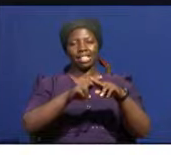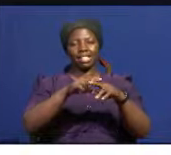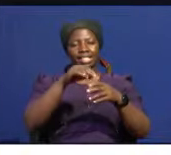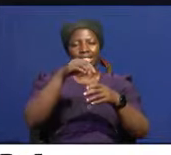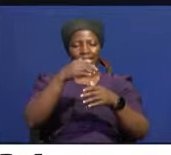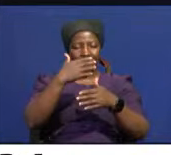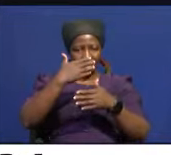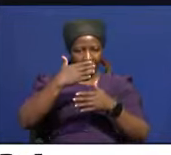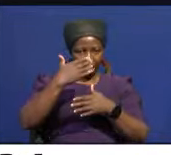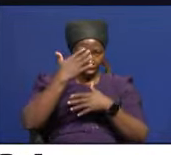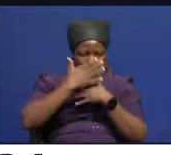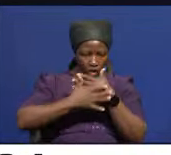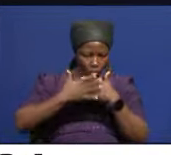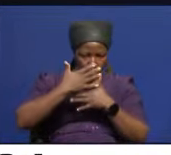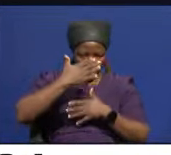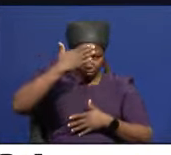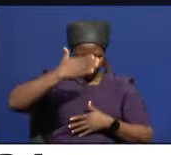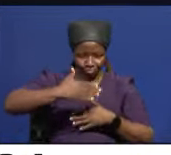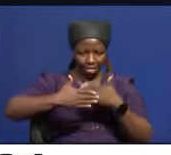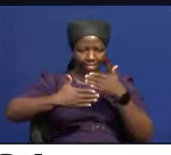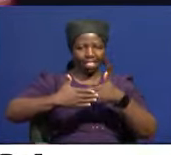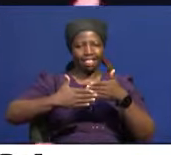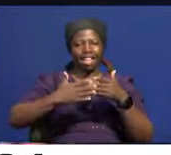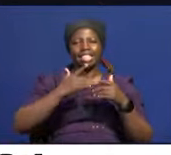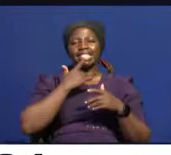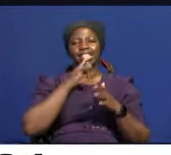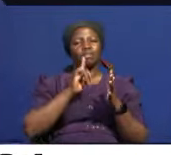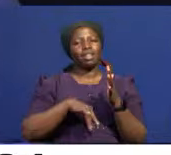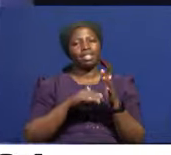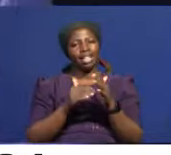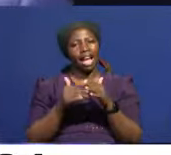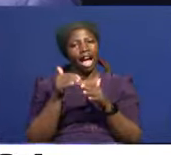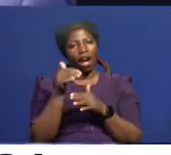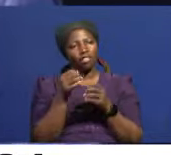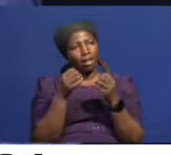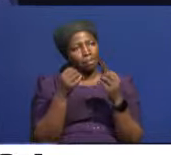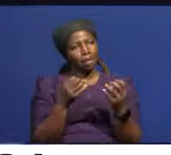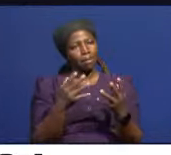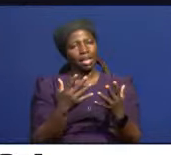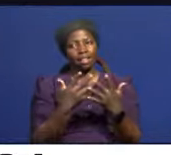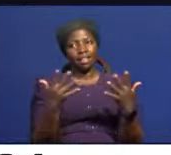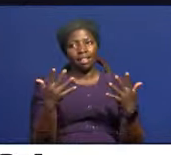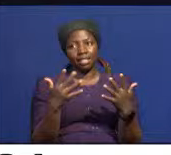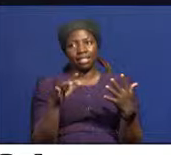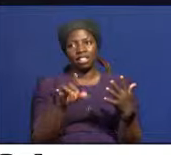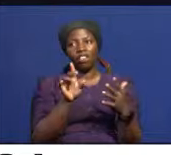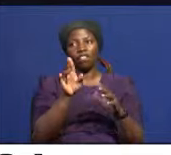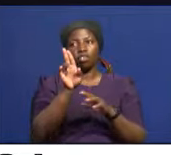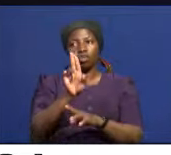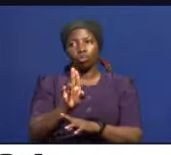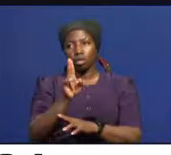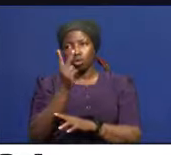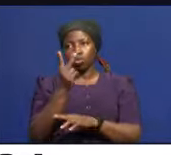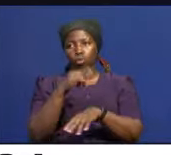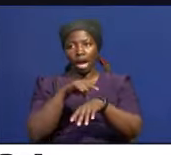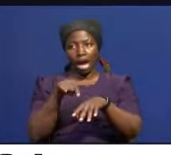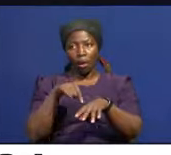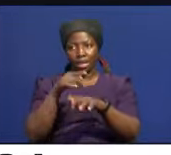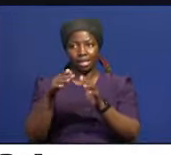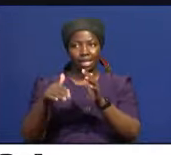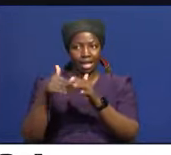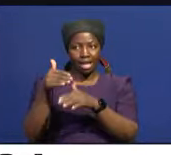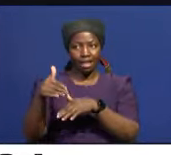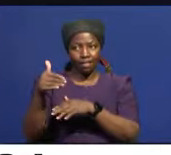And he said, after many things, that he takes 2 hours every day